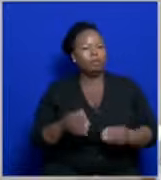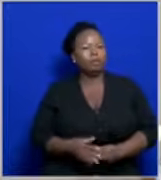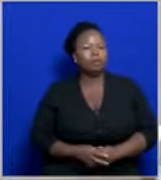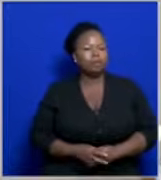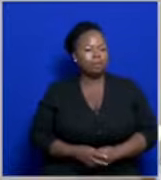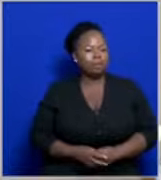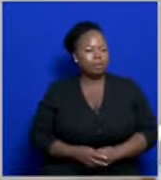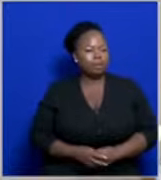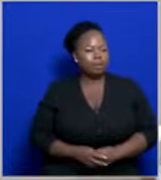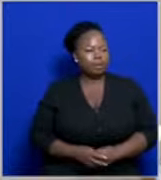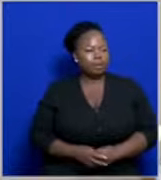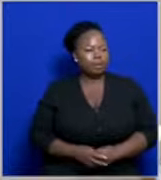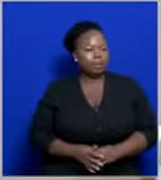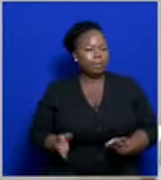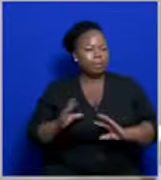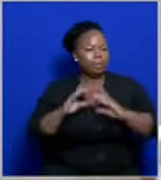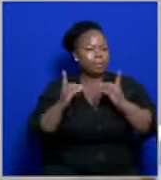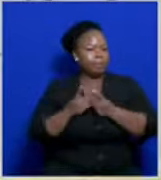Departmental? Yes.